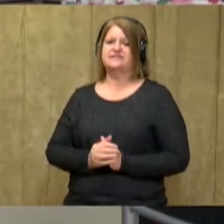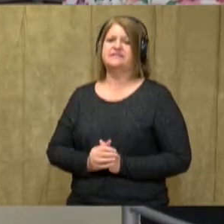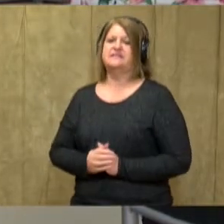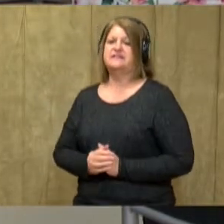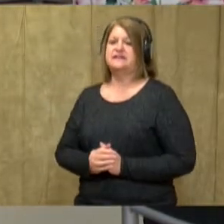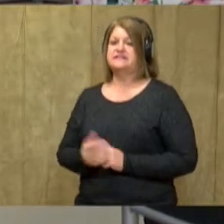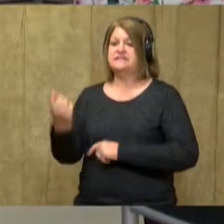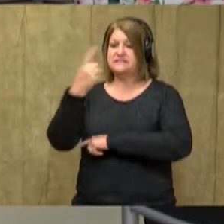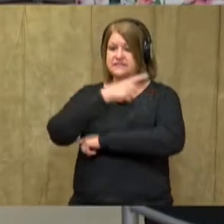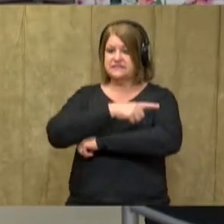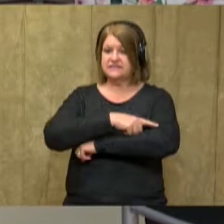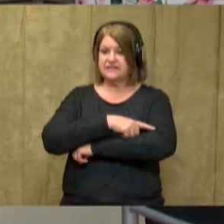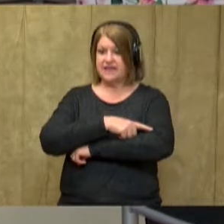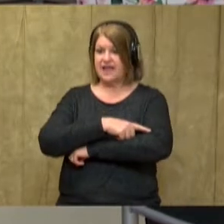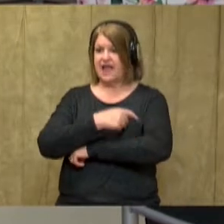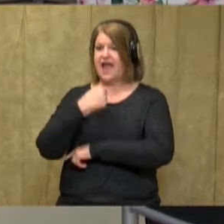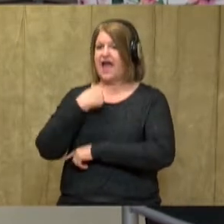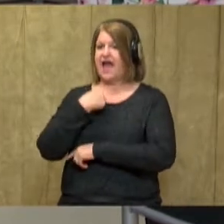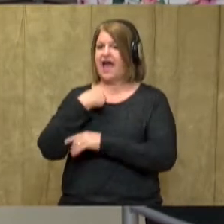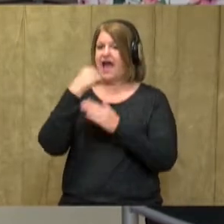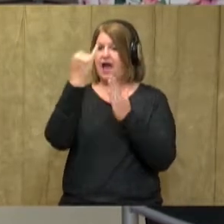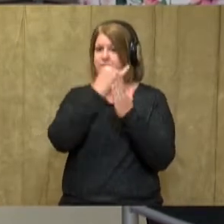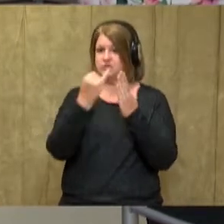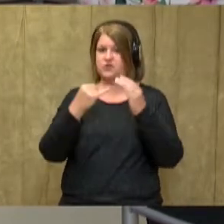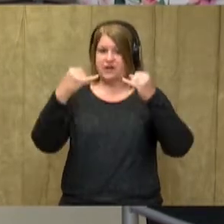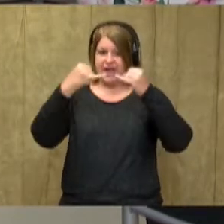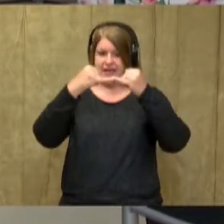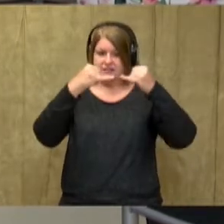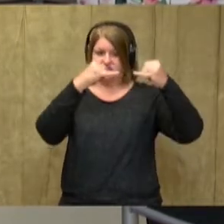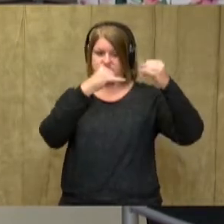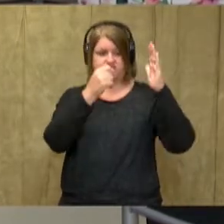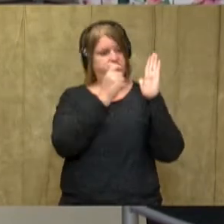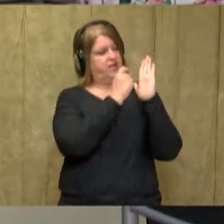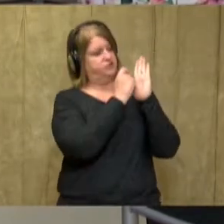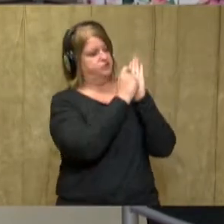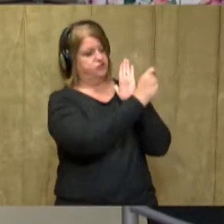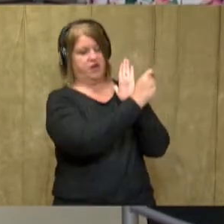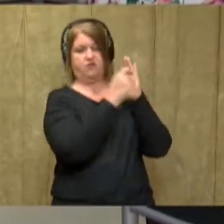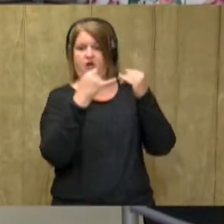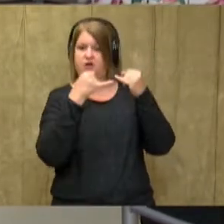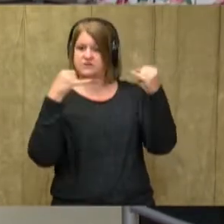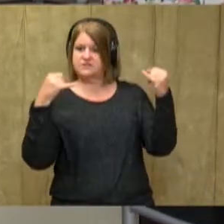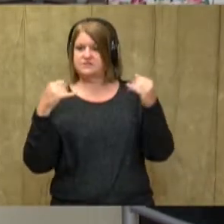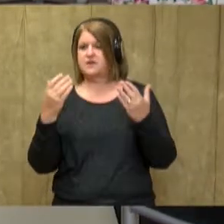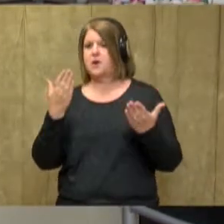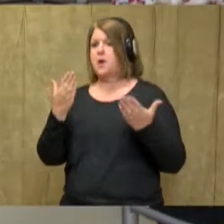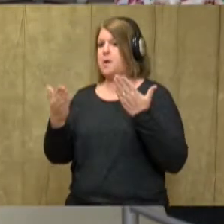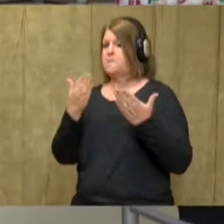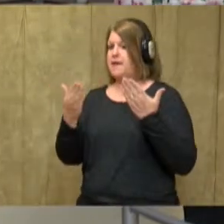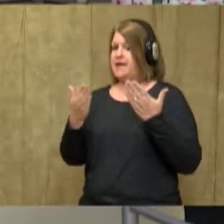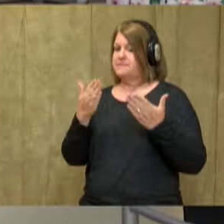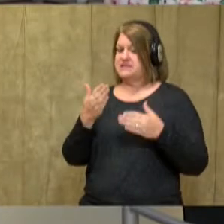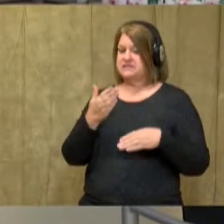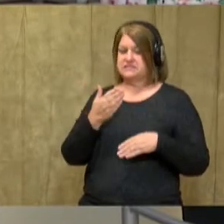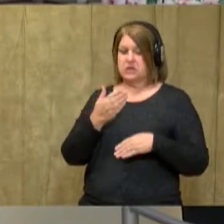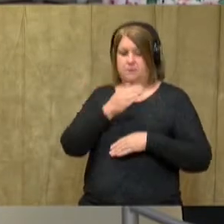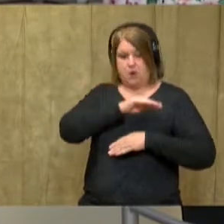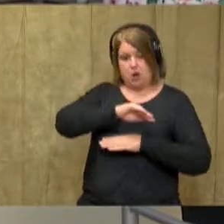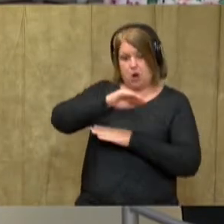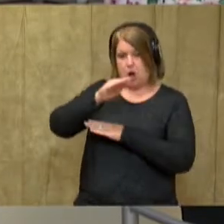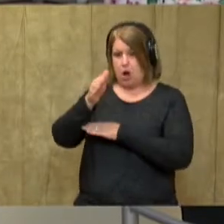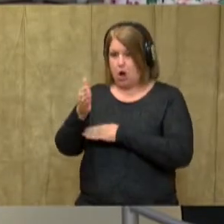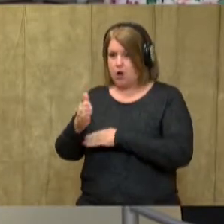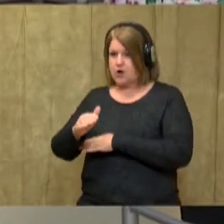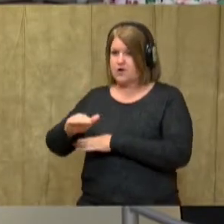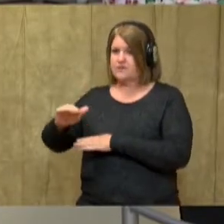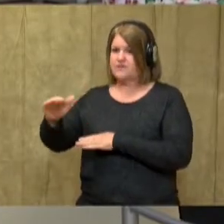today is I'm going to draw some lines that go straight across, or I might draw some curved lines. And inside